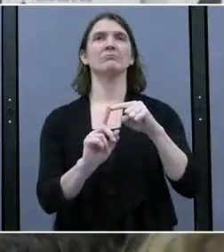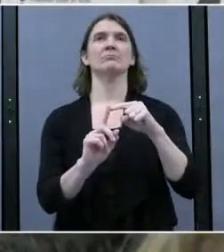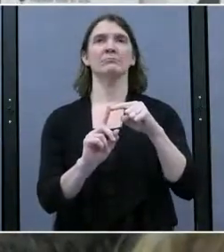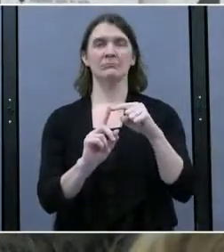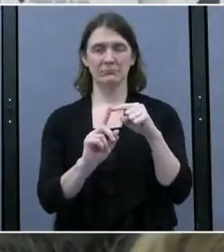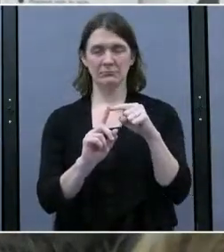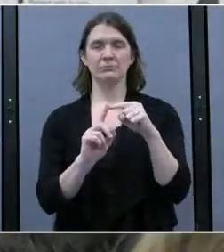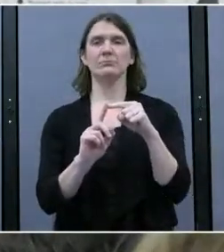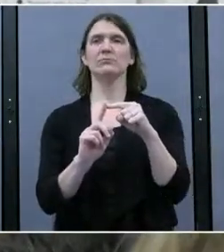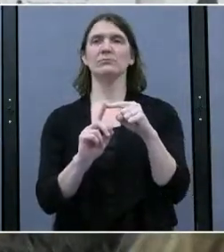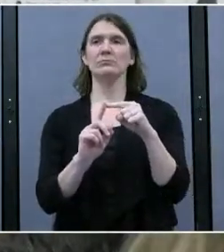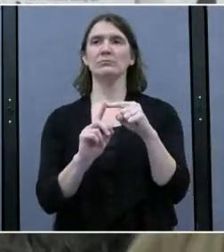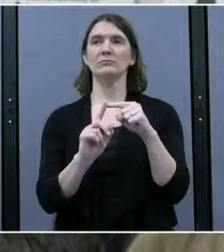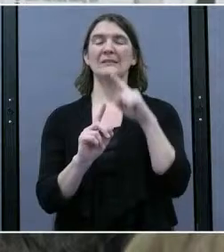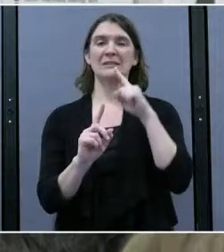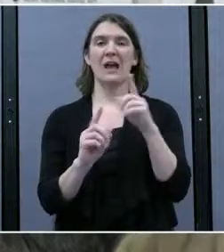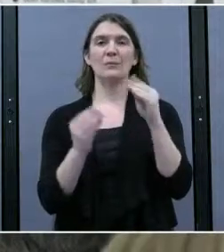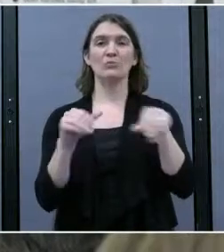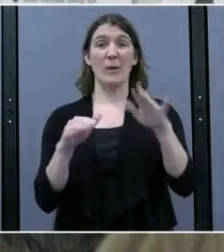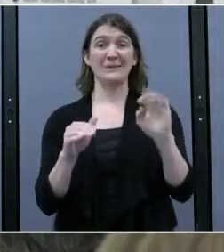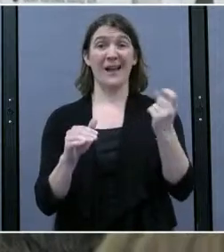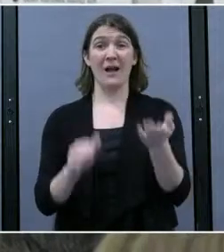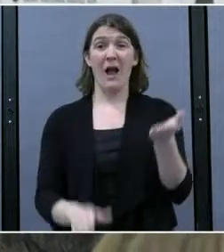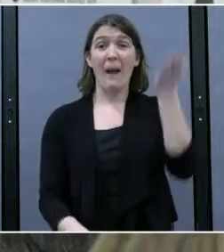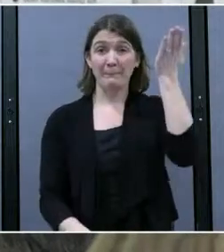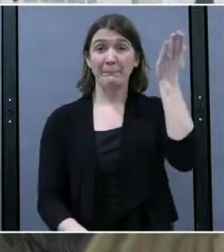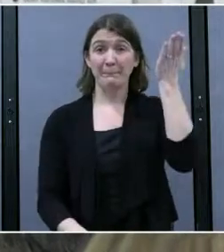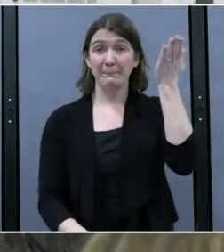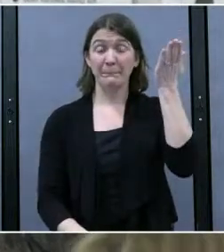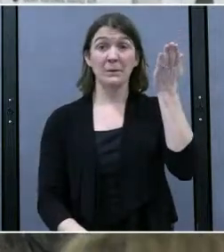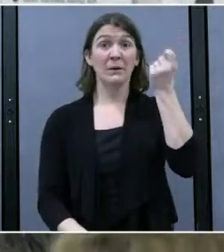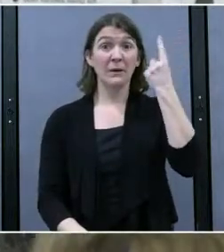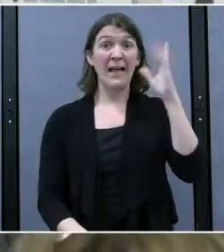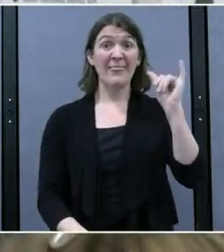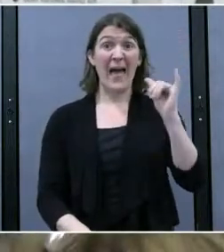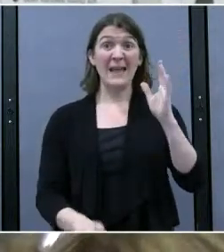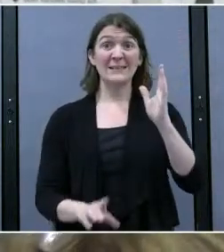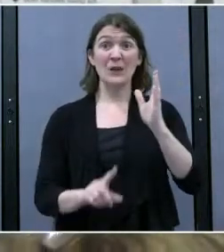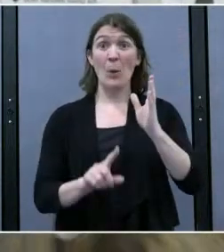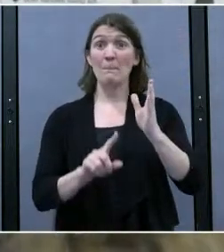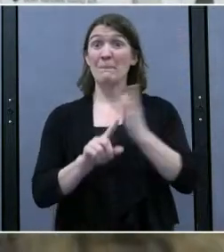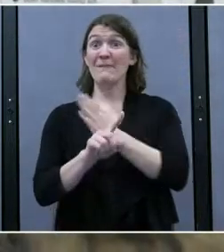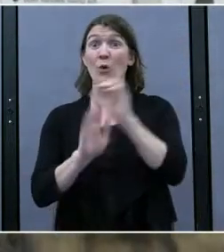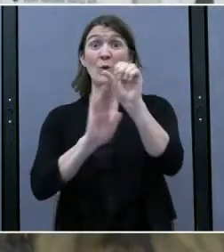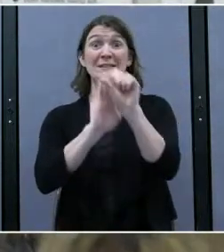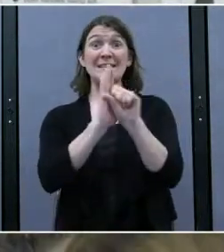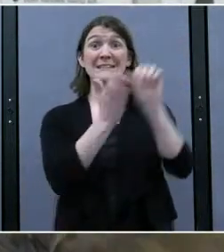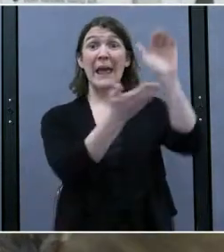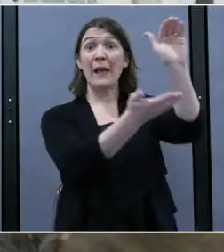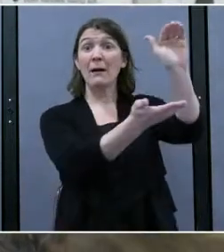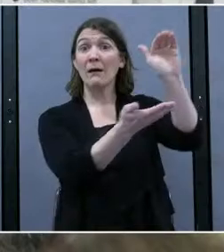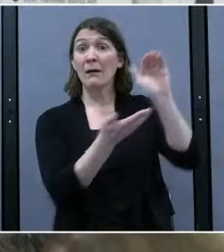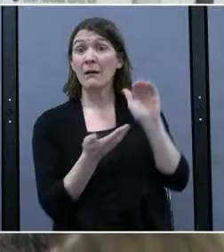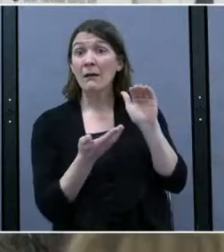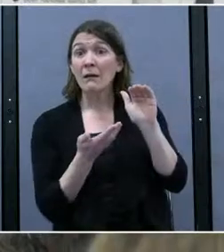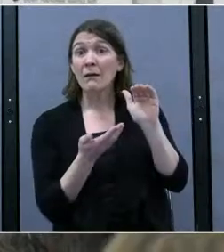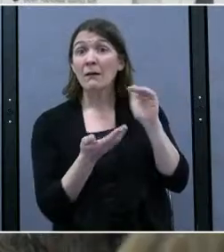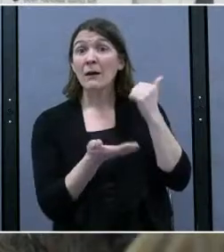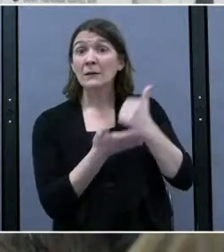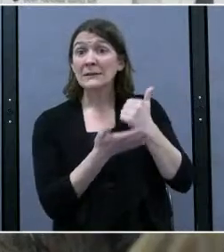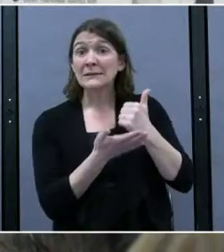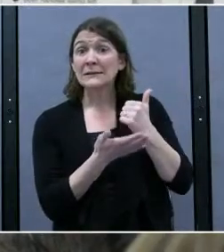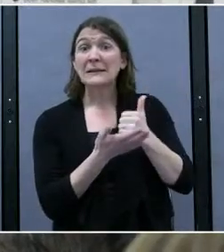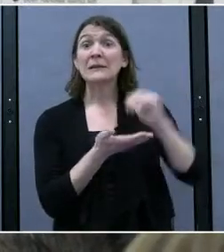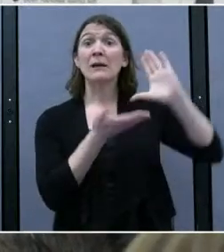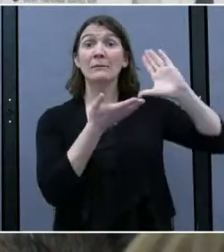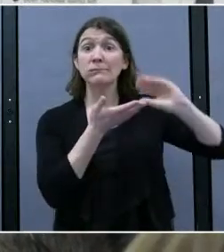the raising property taxes, that is before any state subsidy or like abatement,